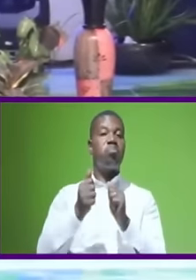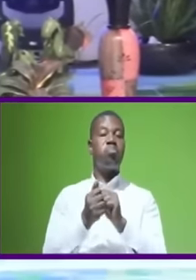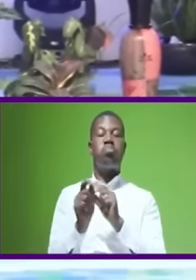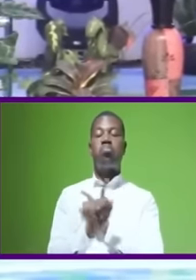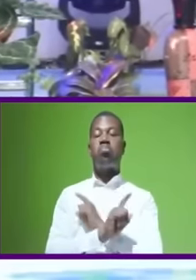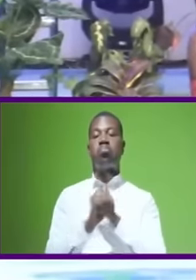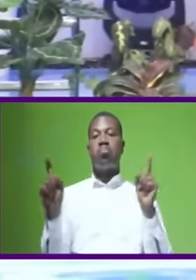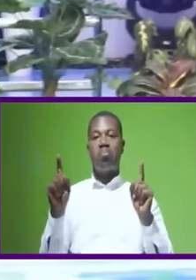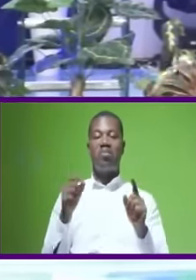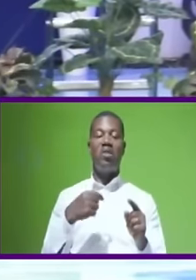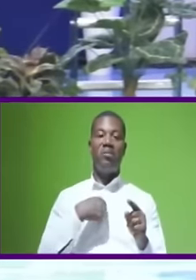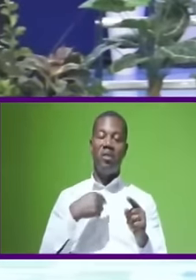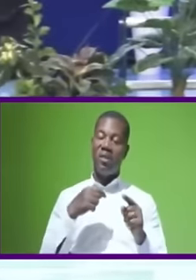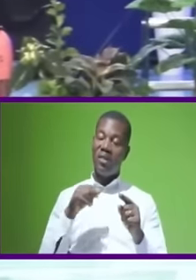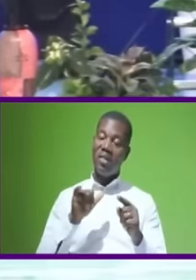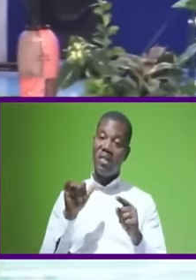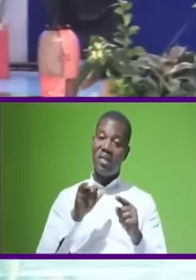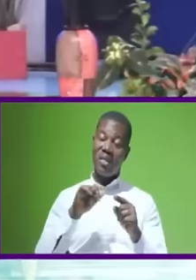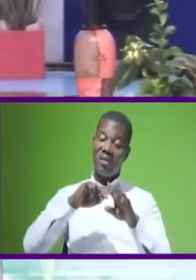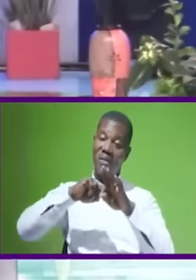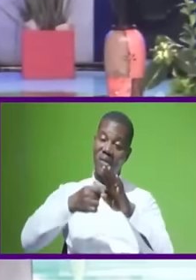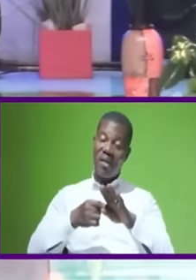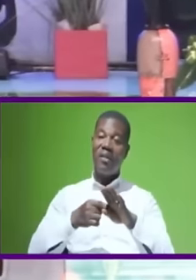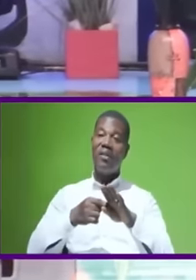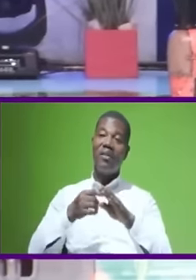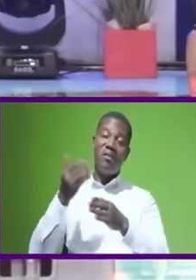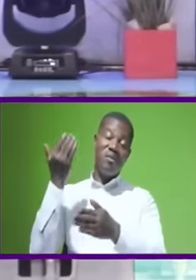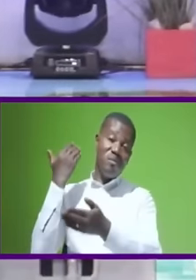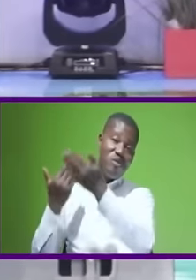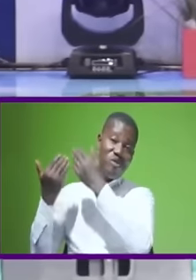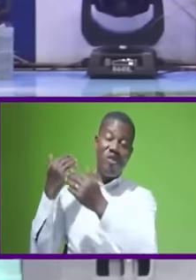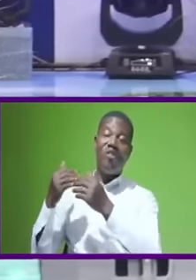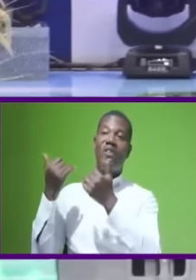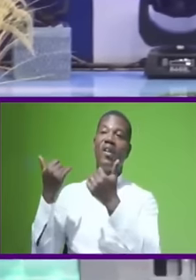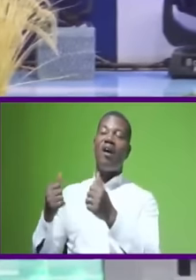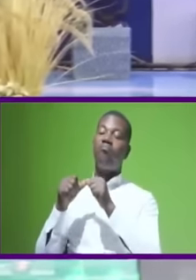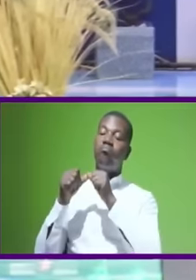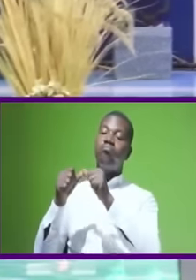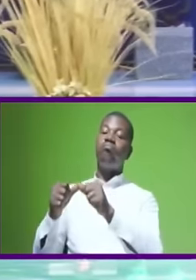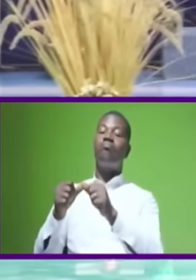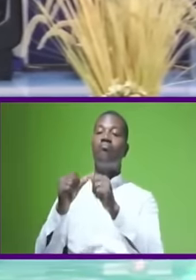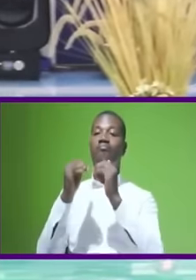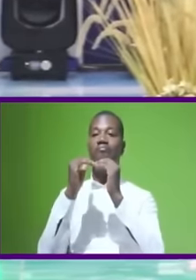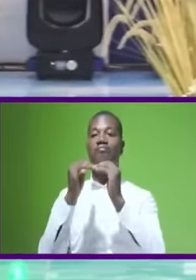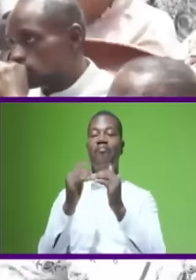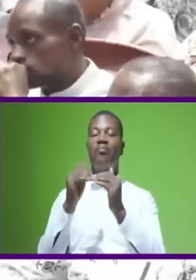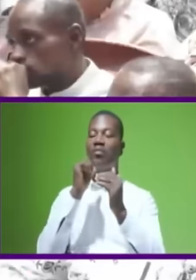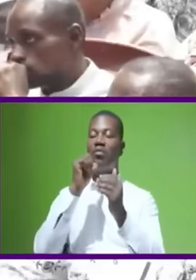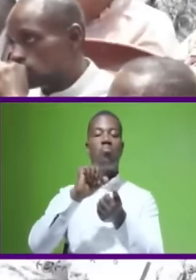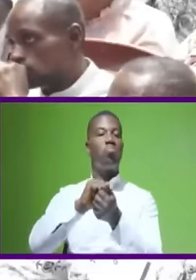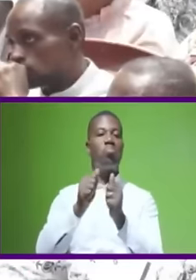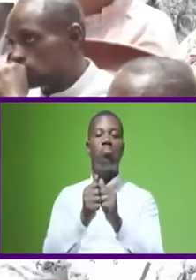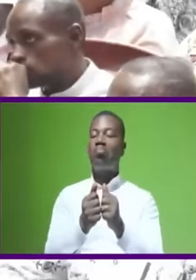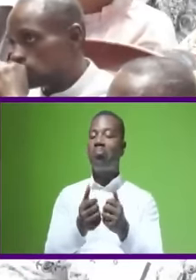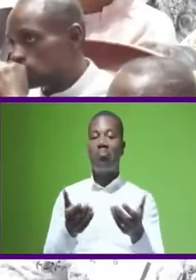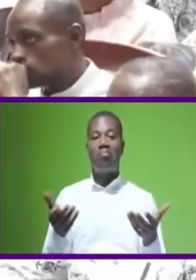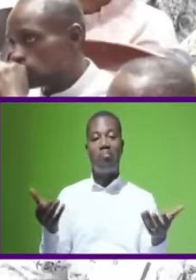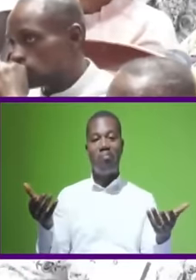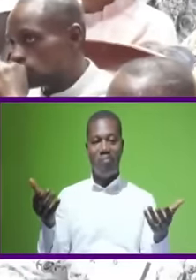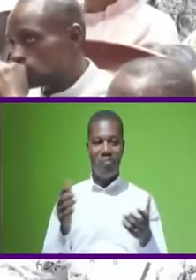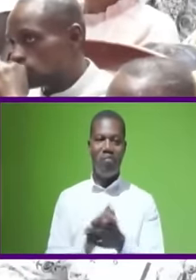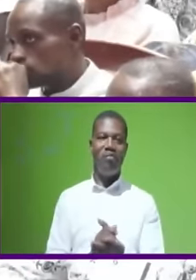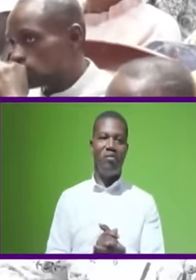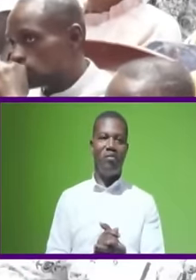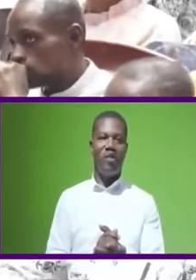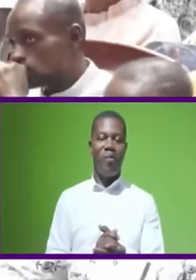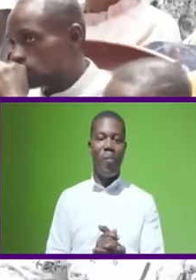said ye meti am de shaase anam de daso. So from day one I have changed. What I started with is what I am continuing.